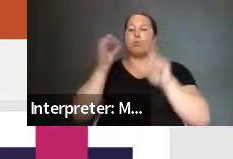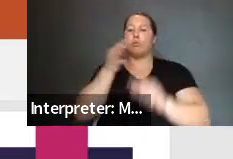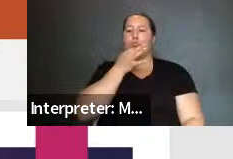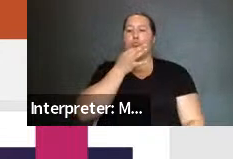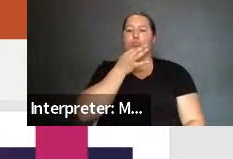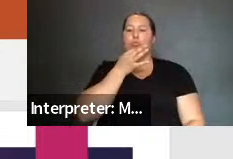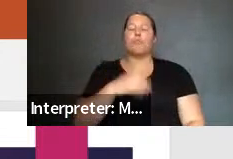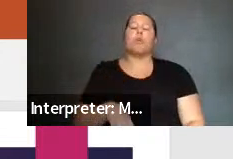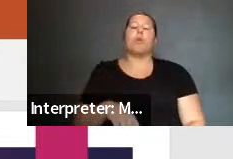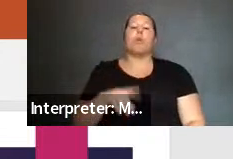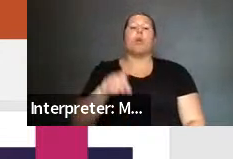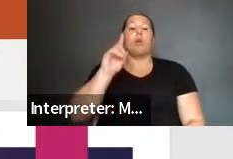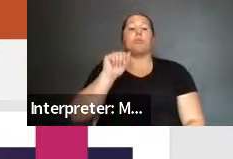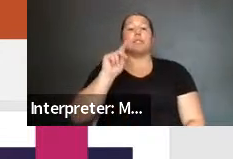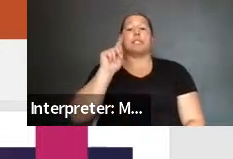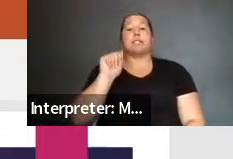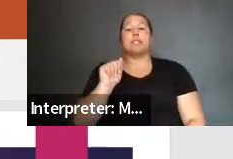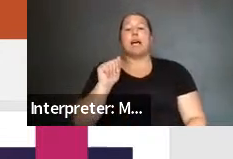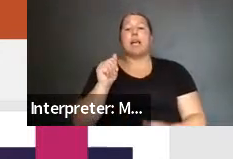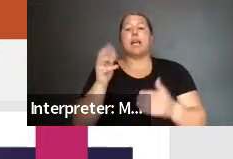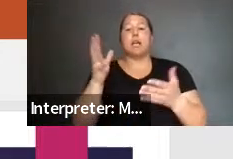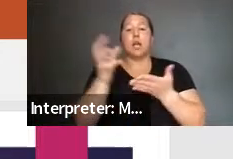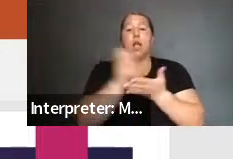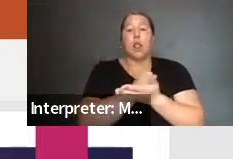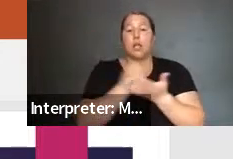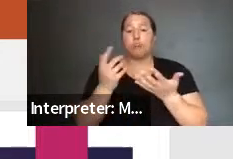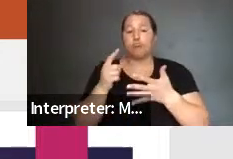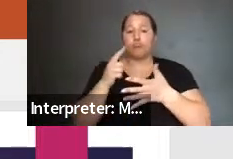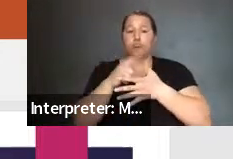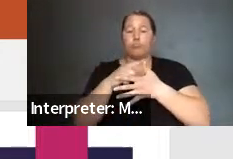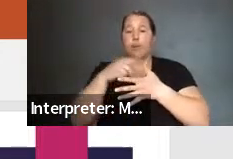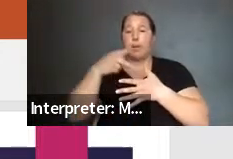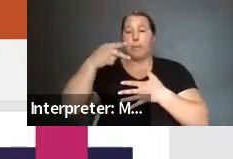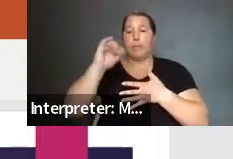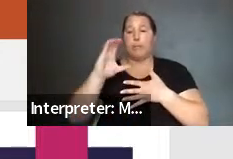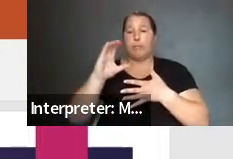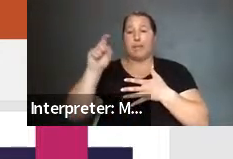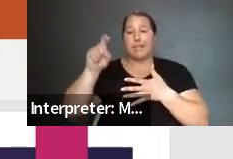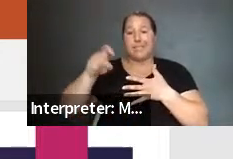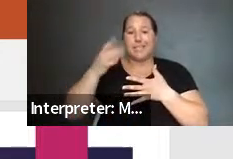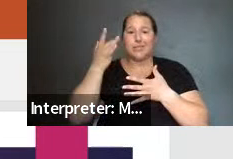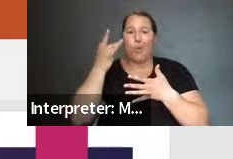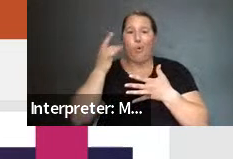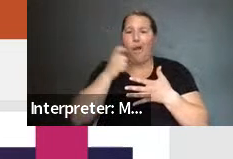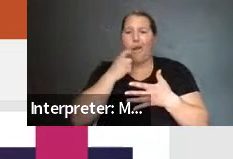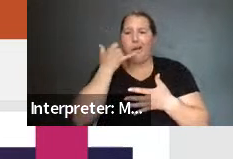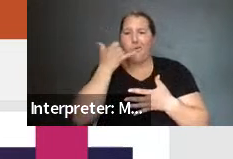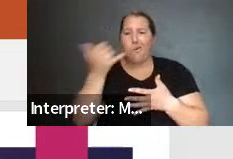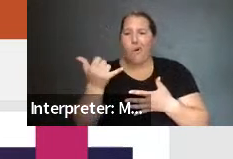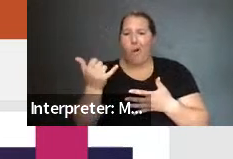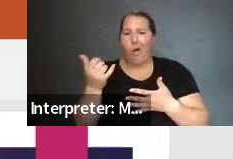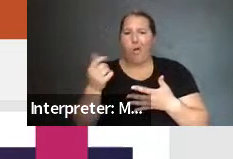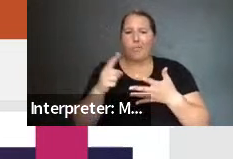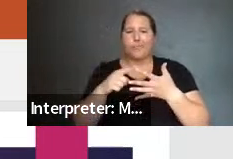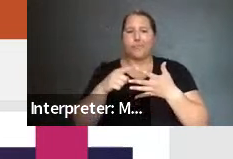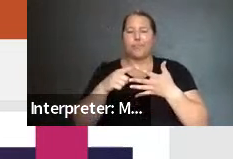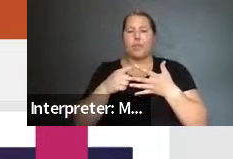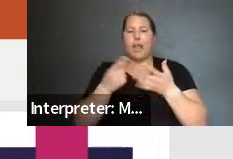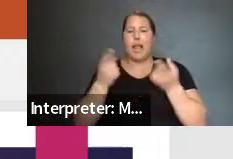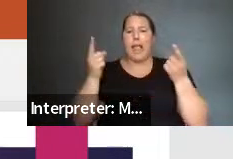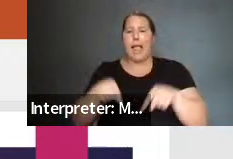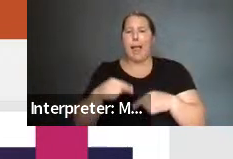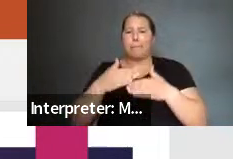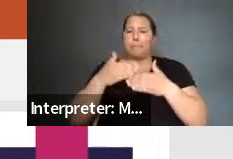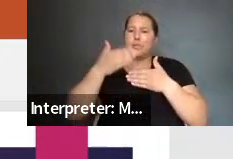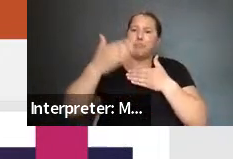data that we are collecting is the needs of PIC. Why are we being called? What are the outcomes after PIC has